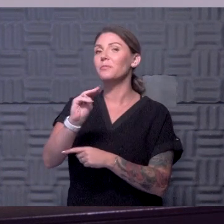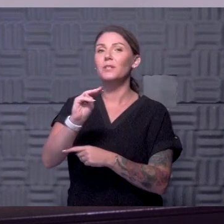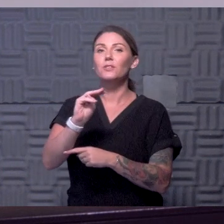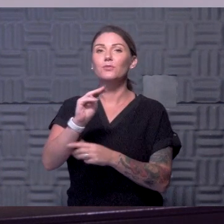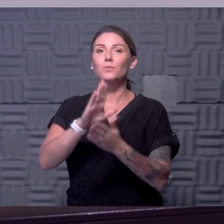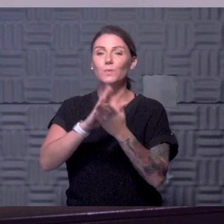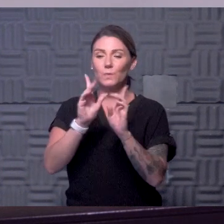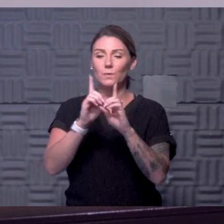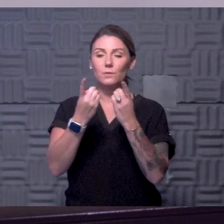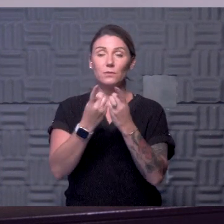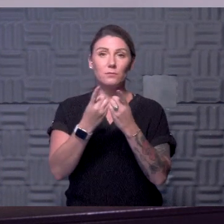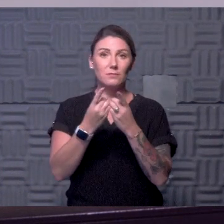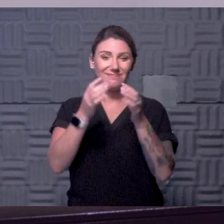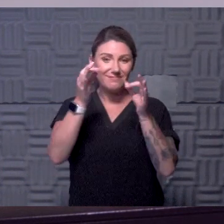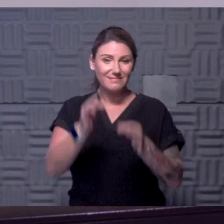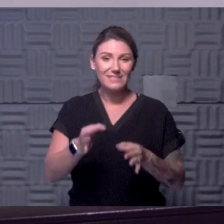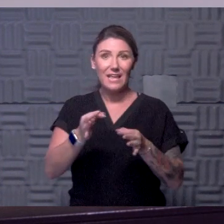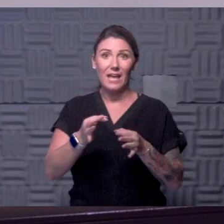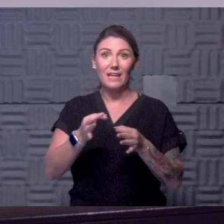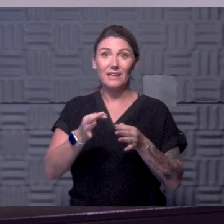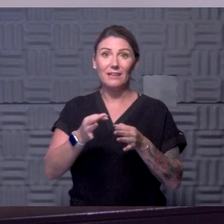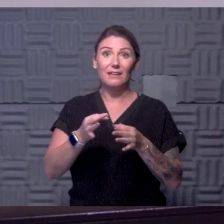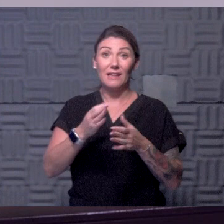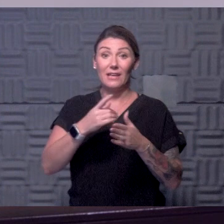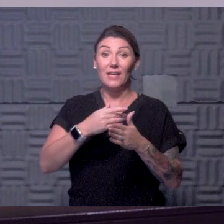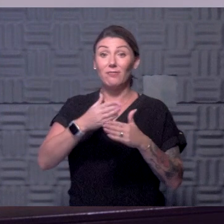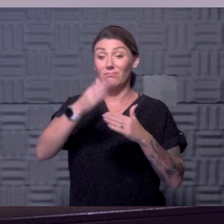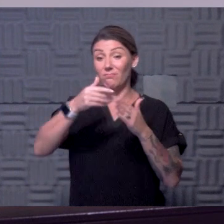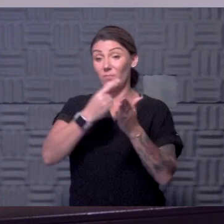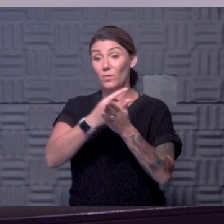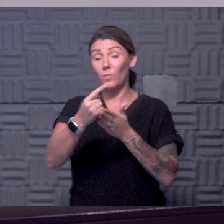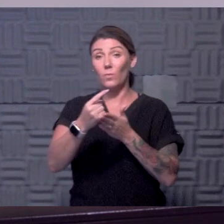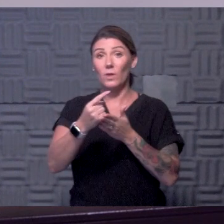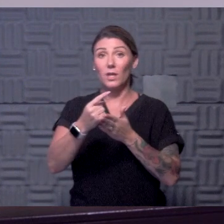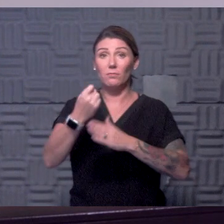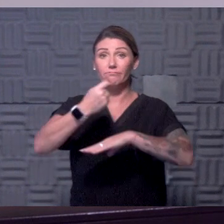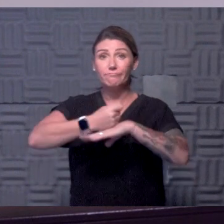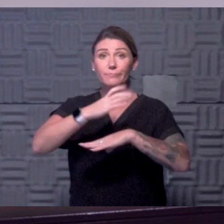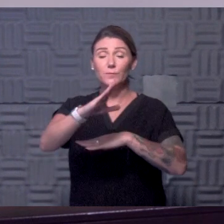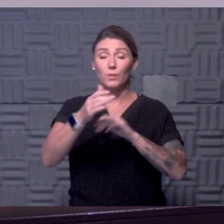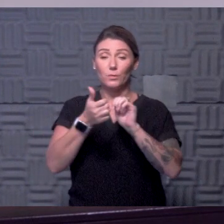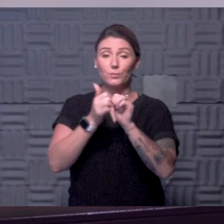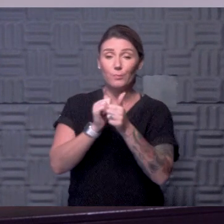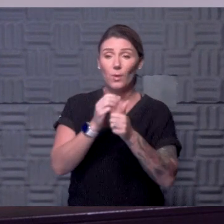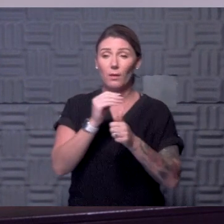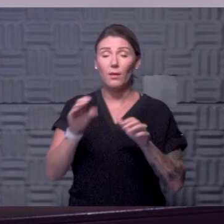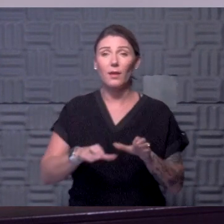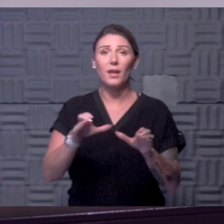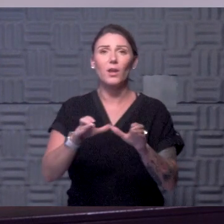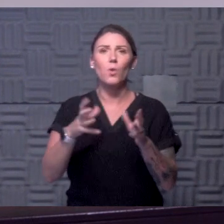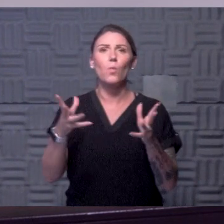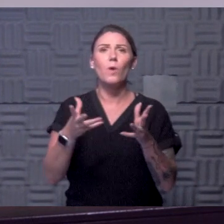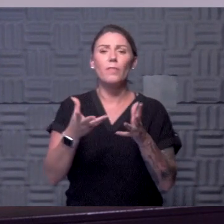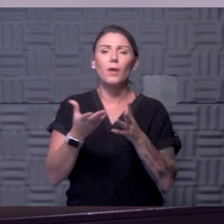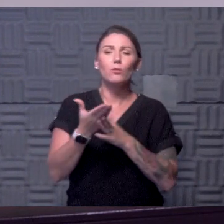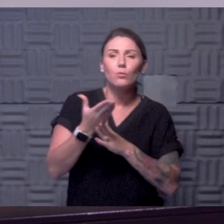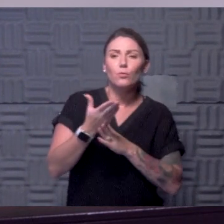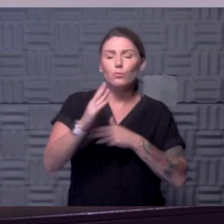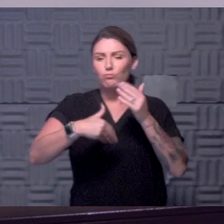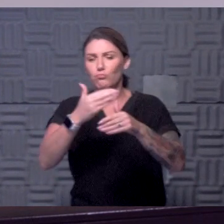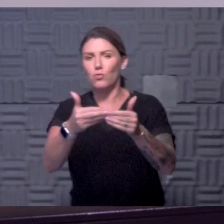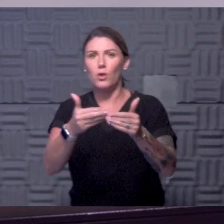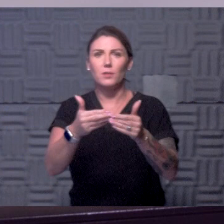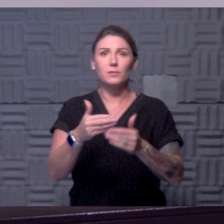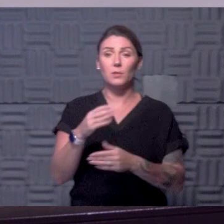has chosen to, at the end of the week, shut down their sports and activity again while they go through what the next step will be.